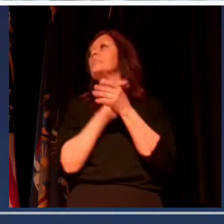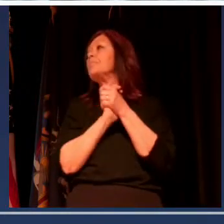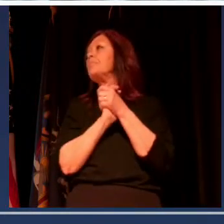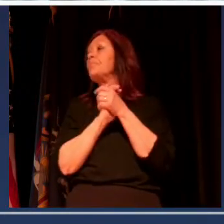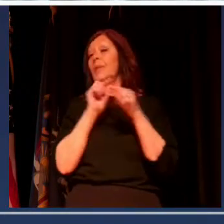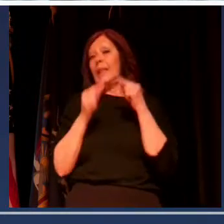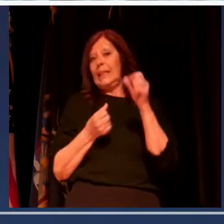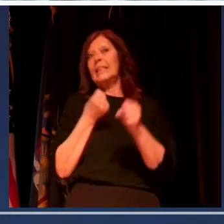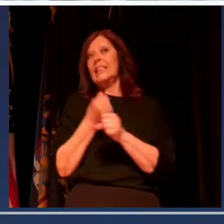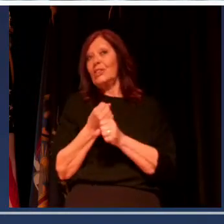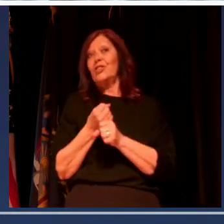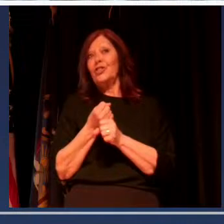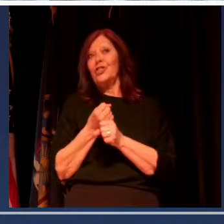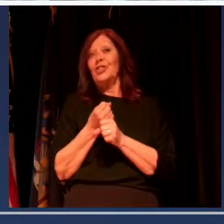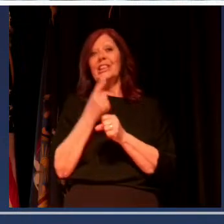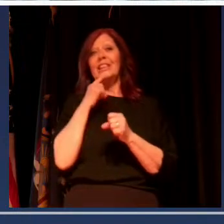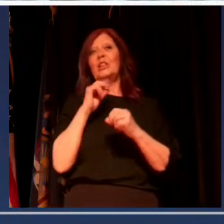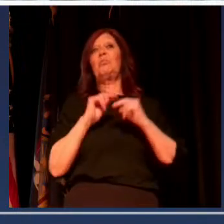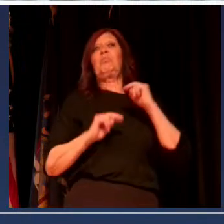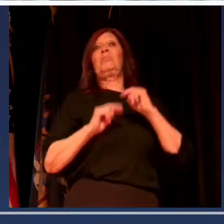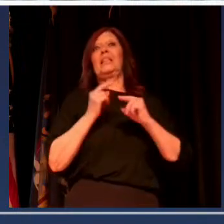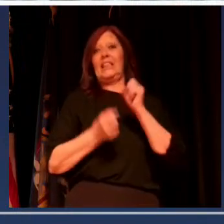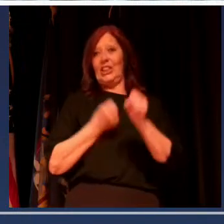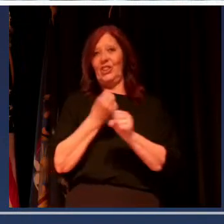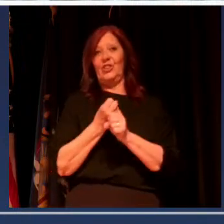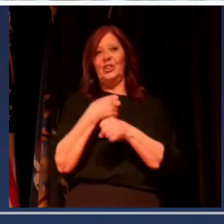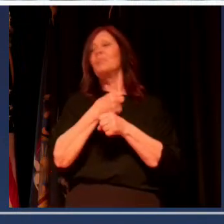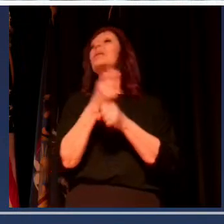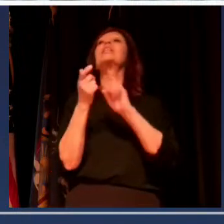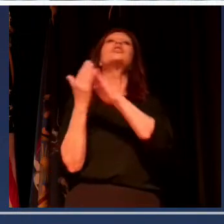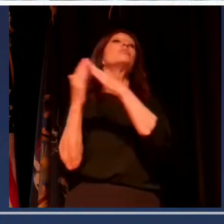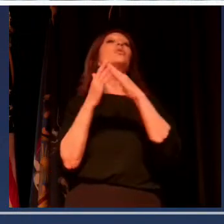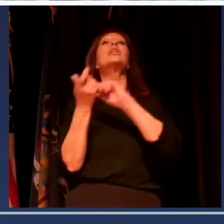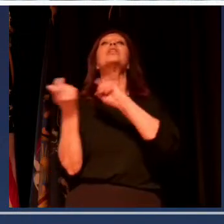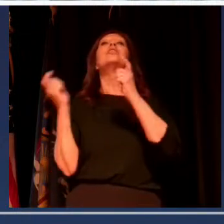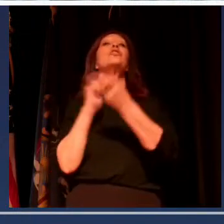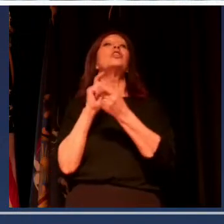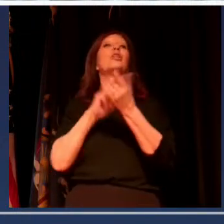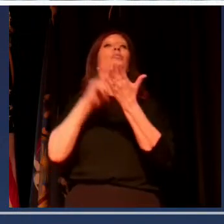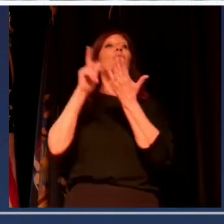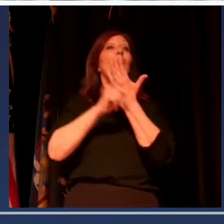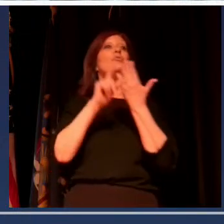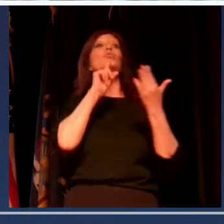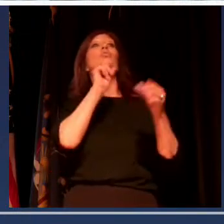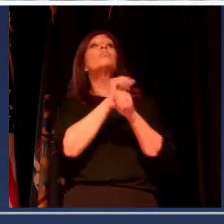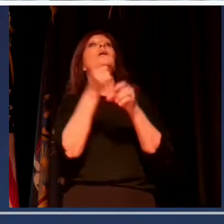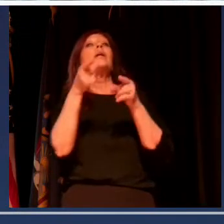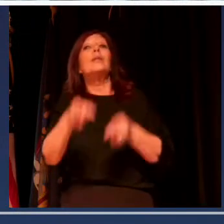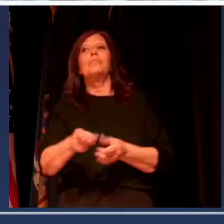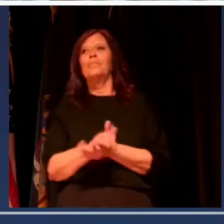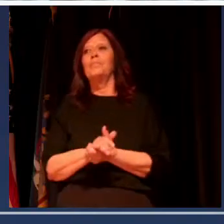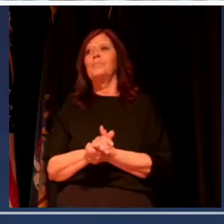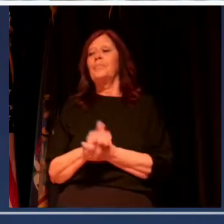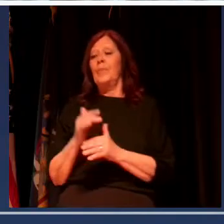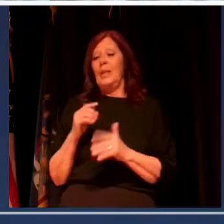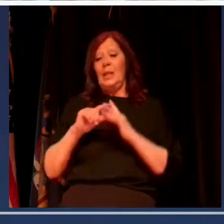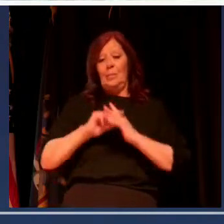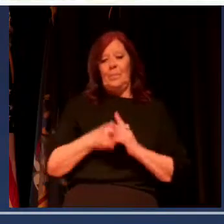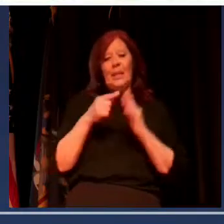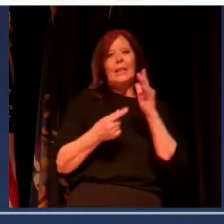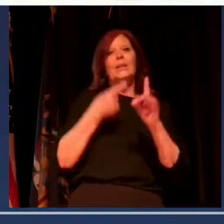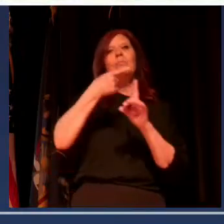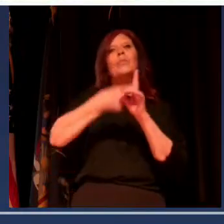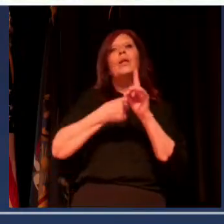year promises to be a building year that makes this community-changing initiative a reality. Early this month, we began